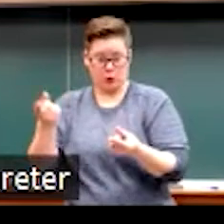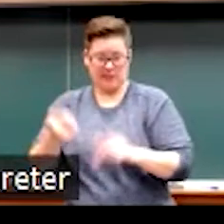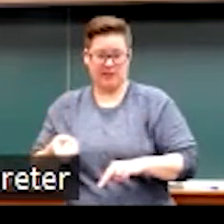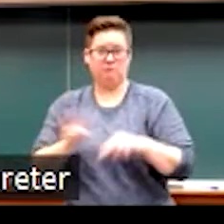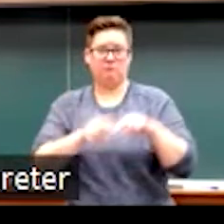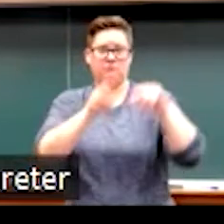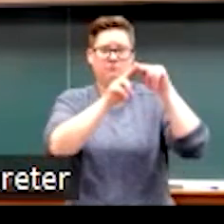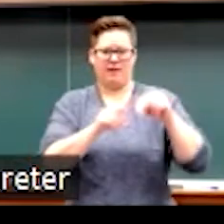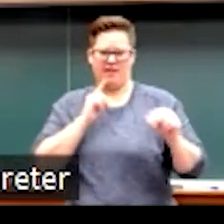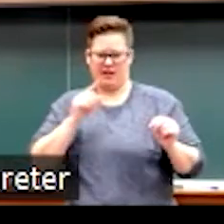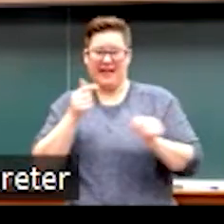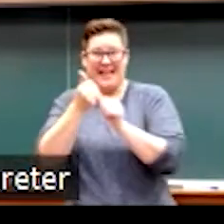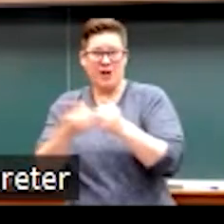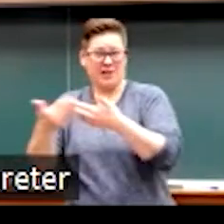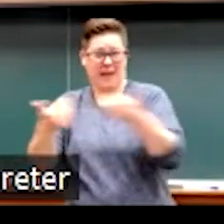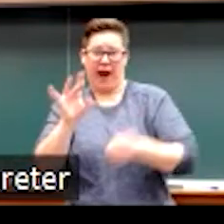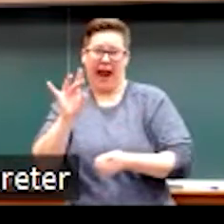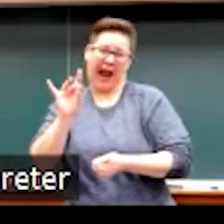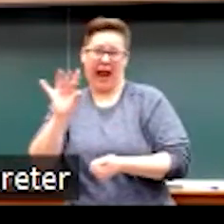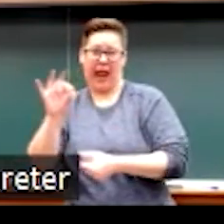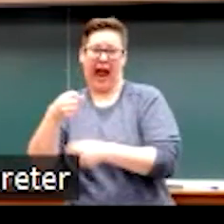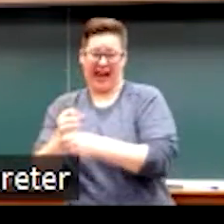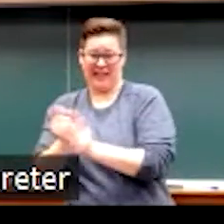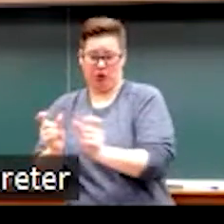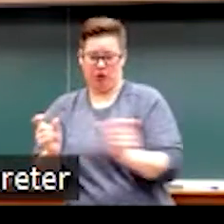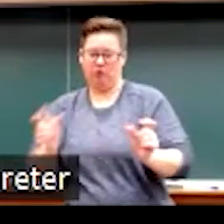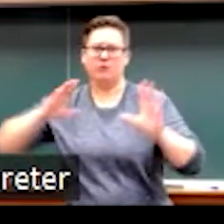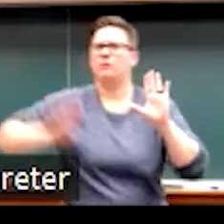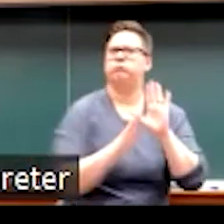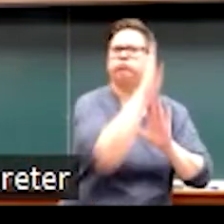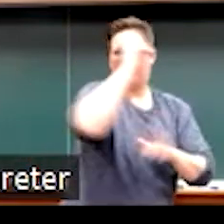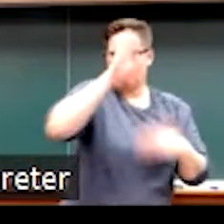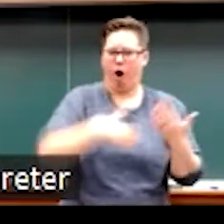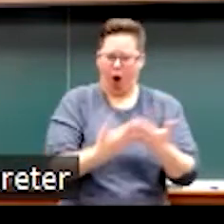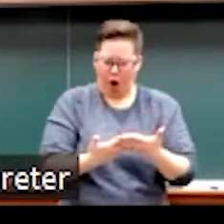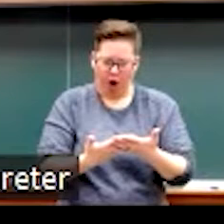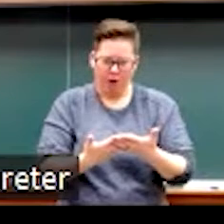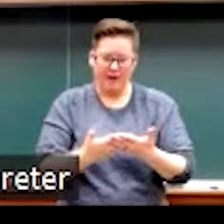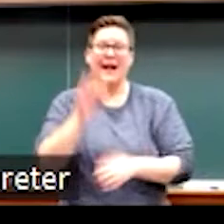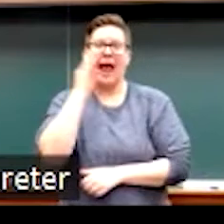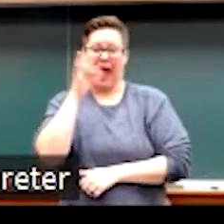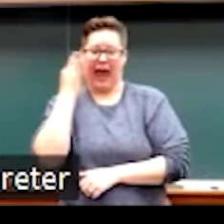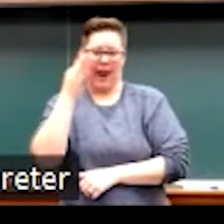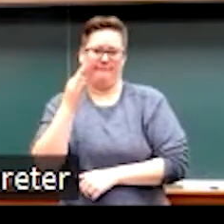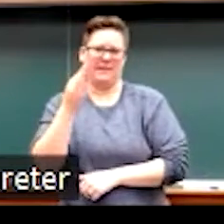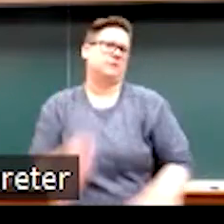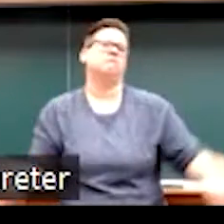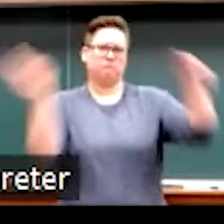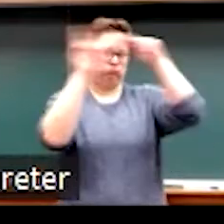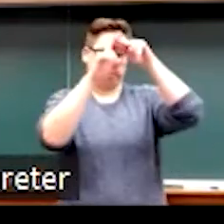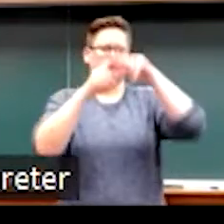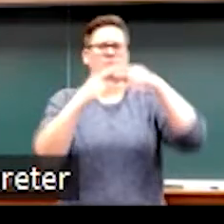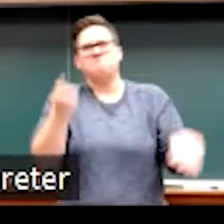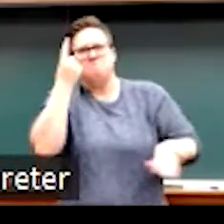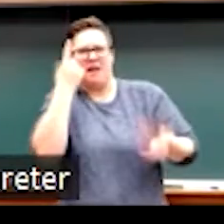about 8-9 year increments. It's increased quite a bit for all of them. And you can see cannabis really taking off now, which